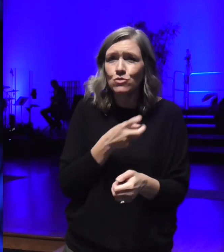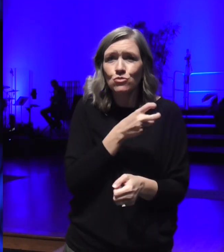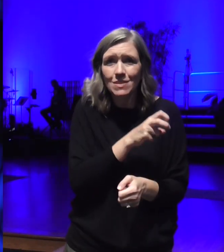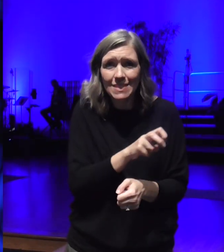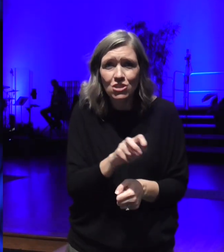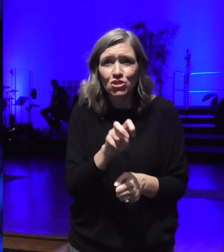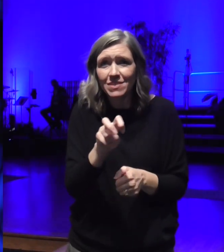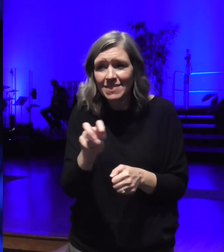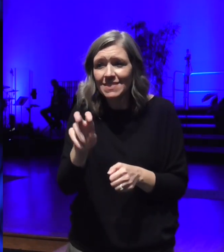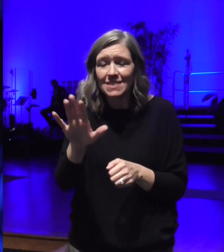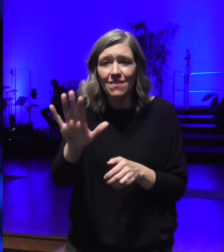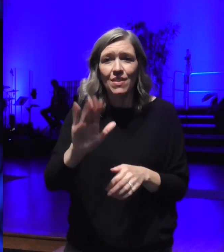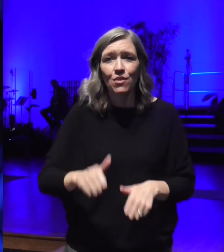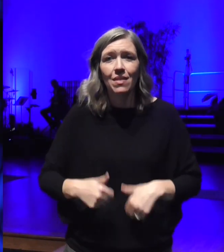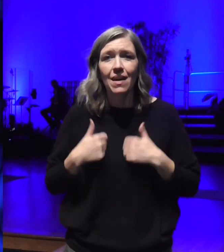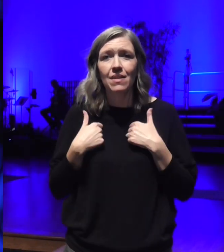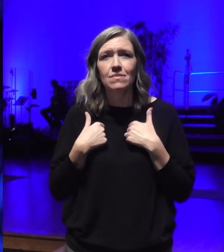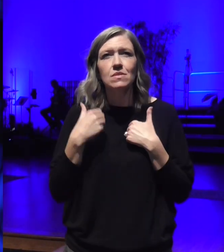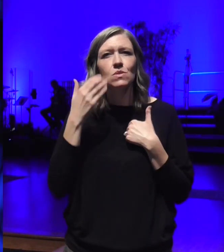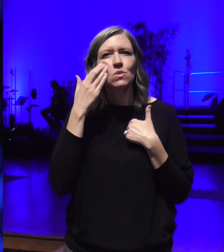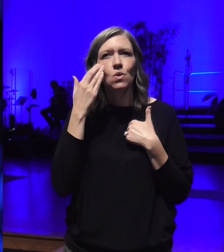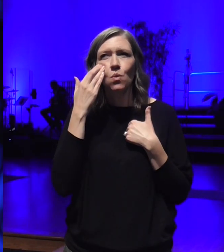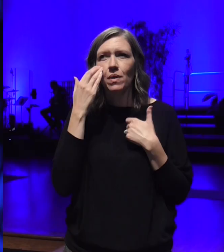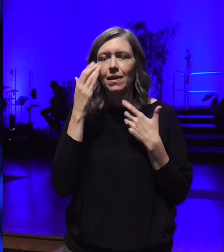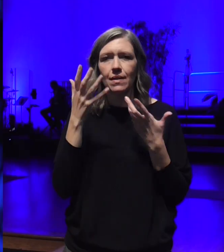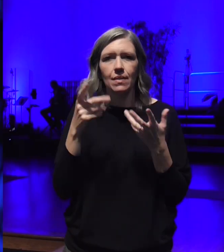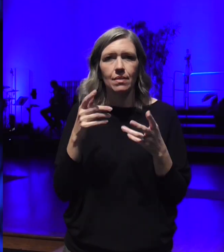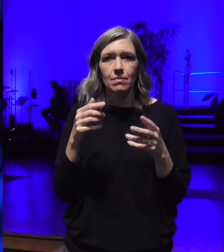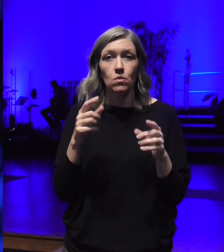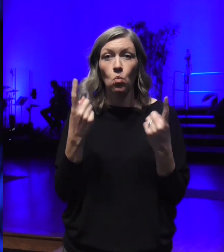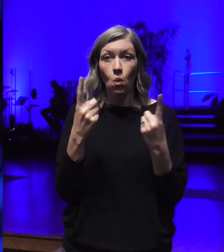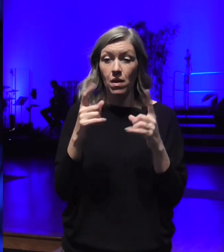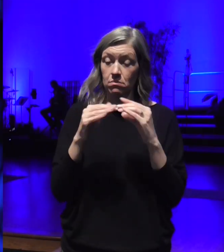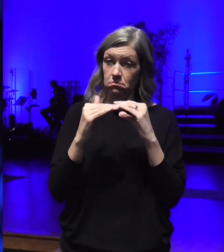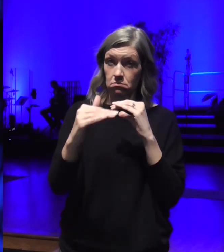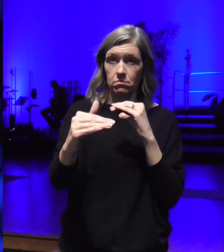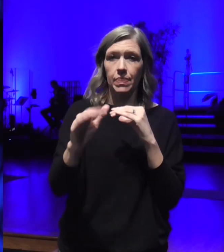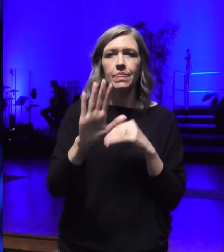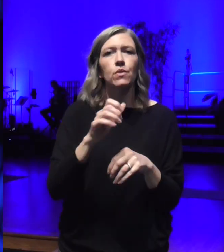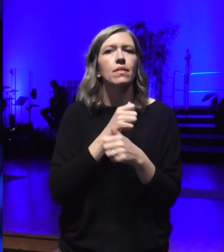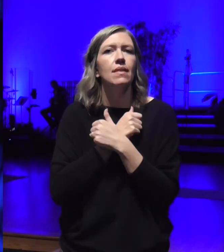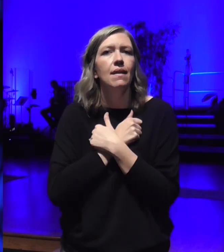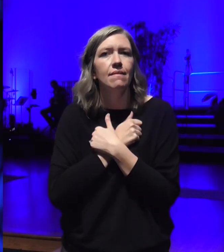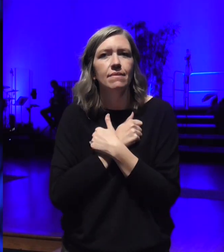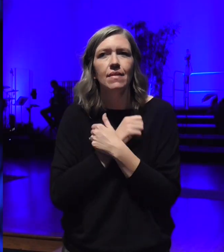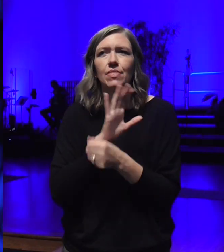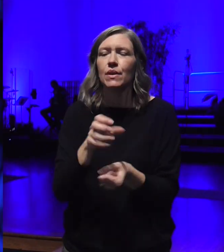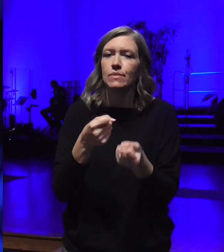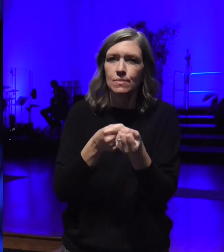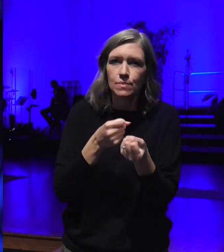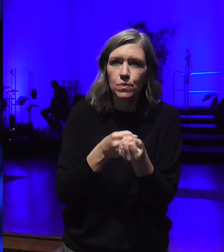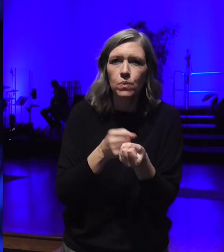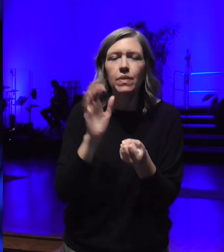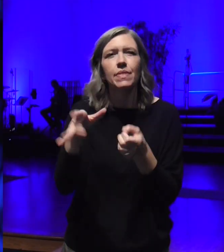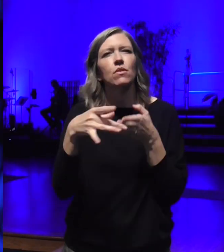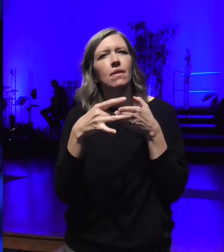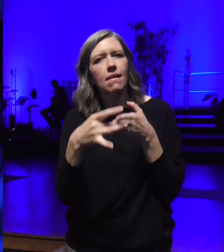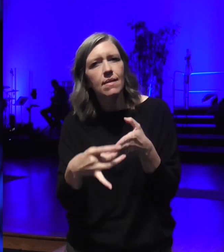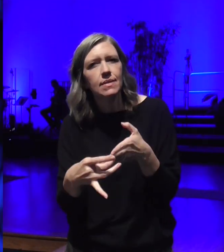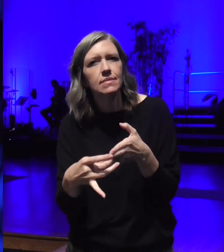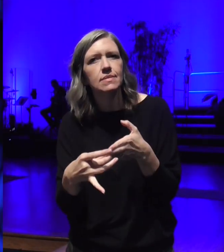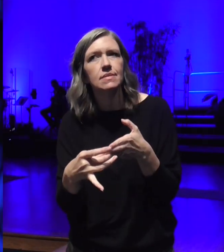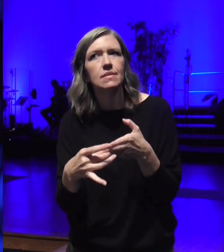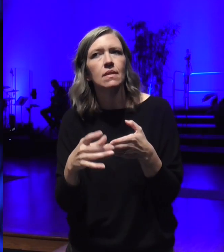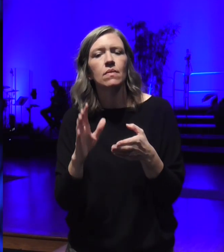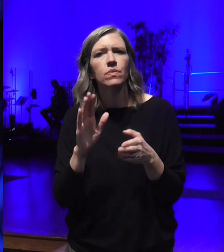lives, knowing that the unchangeable is how loved they are, that they are always guided, and that they always have and